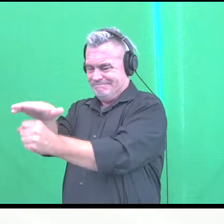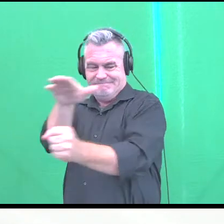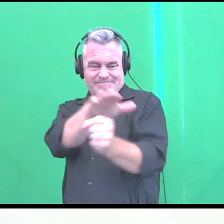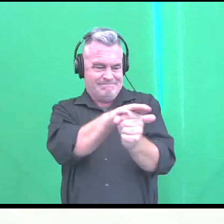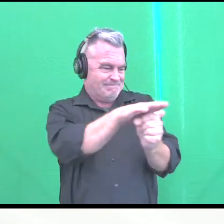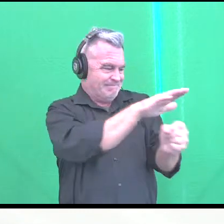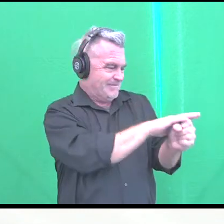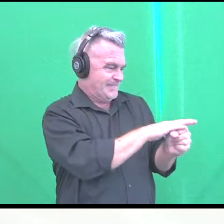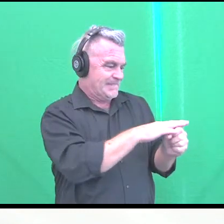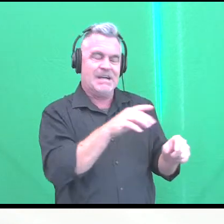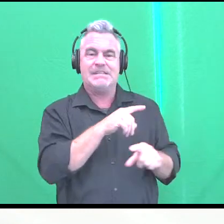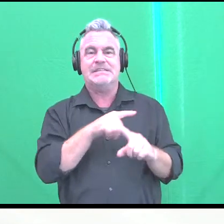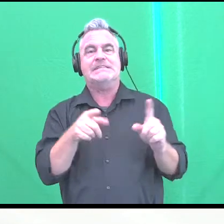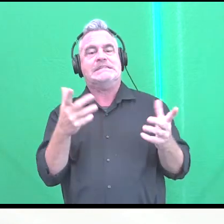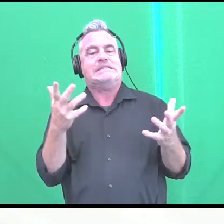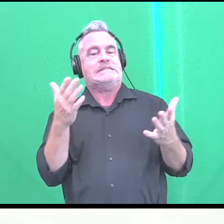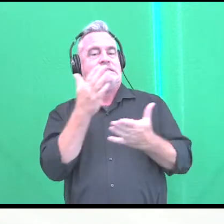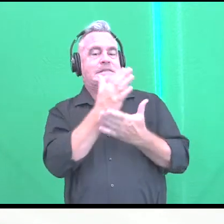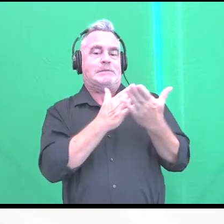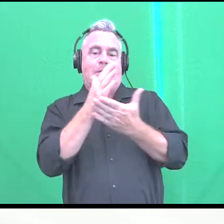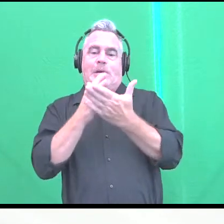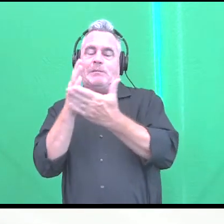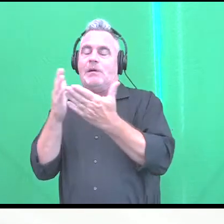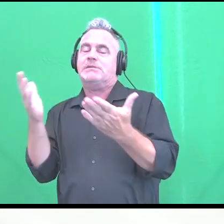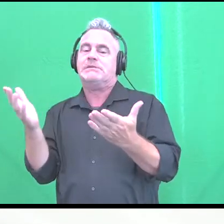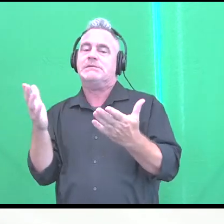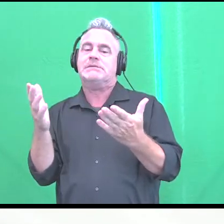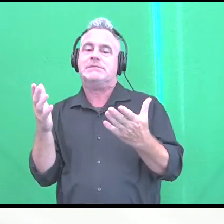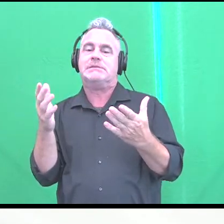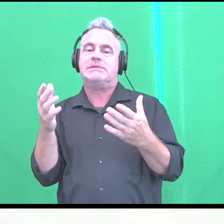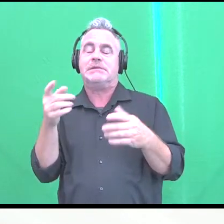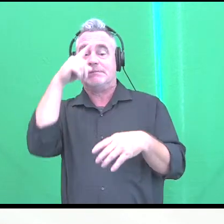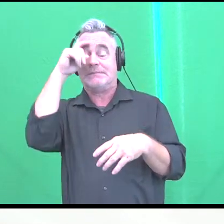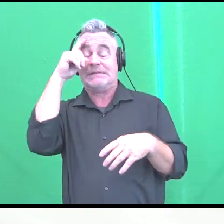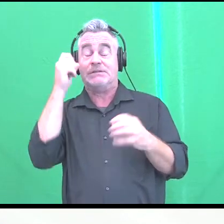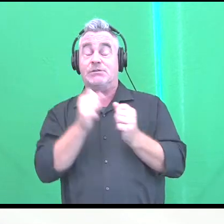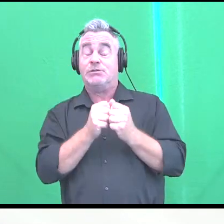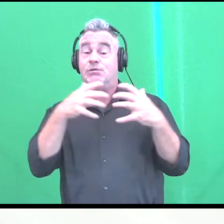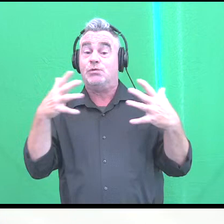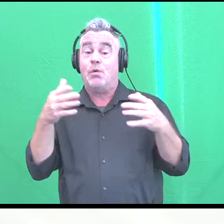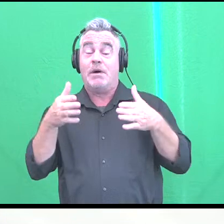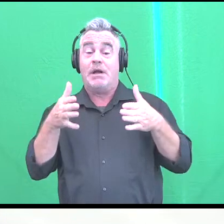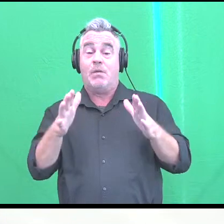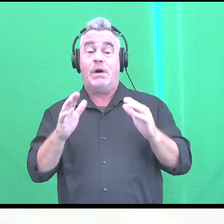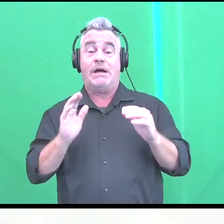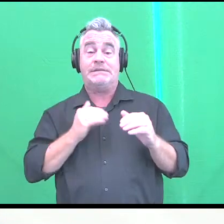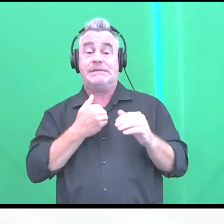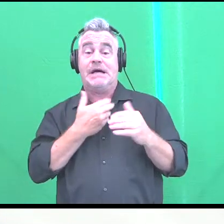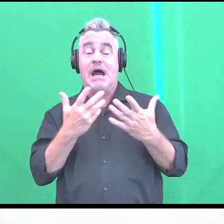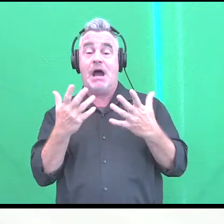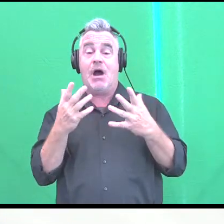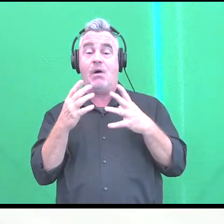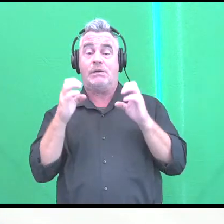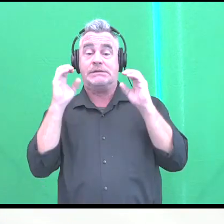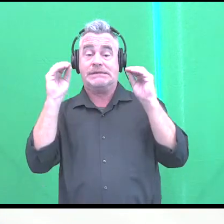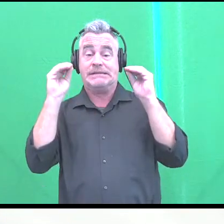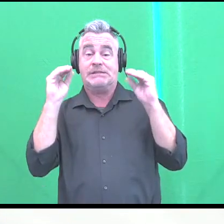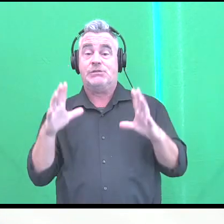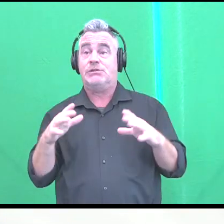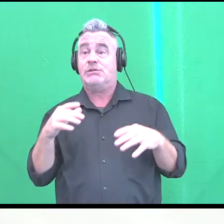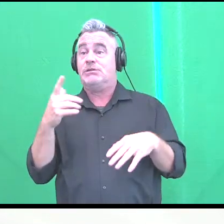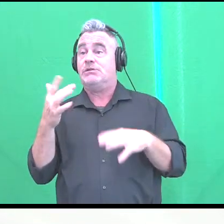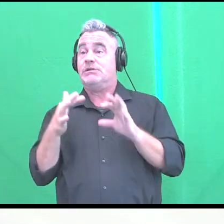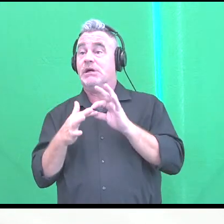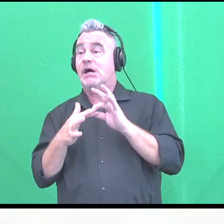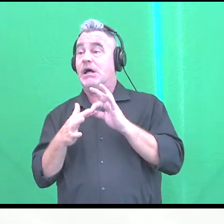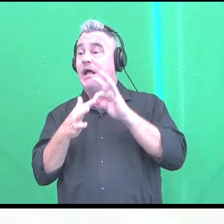in just one or two parts of our district, because there are so many ways that our existing teachers, whether they're elective